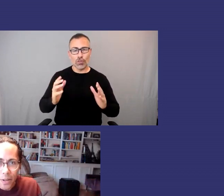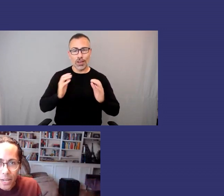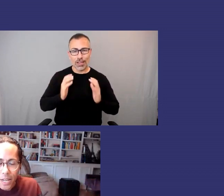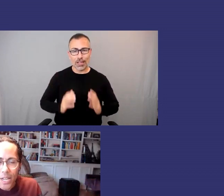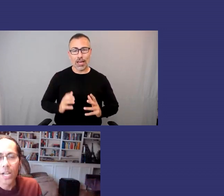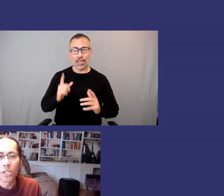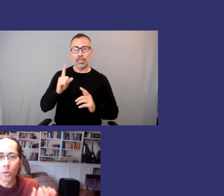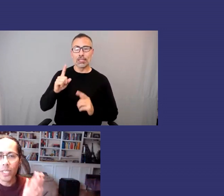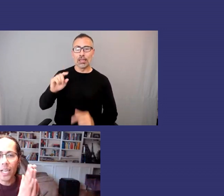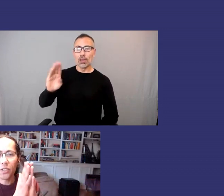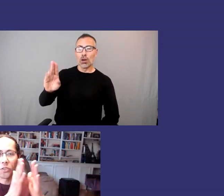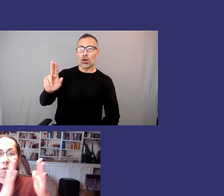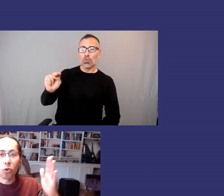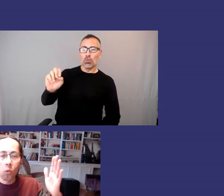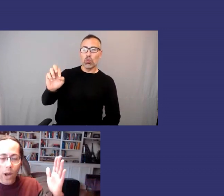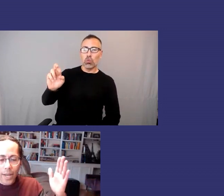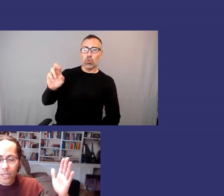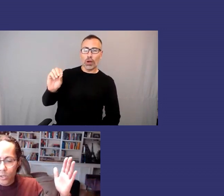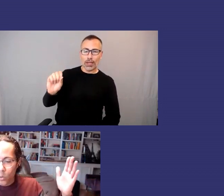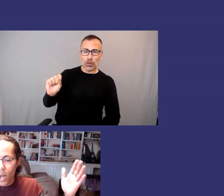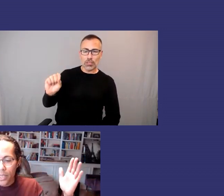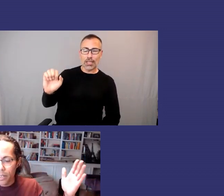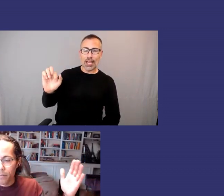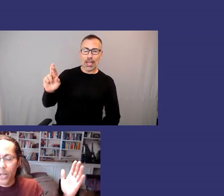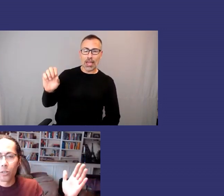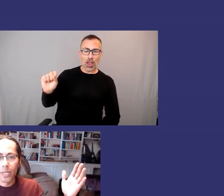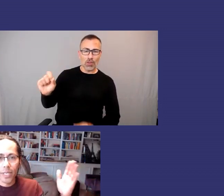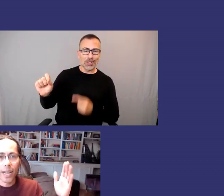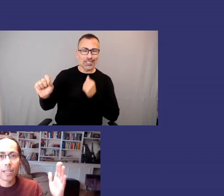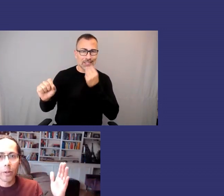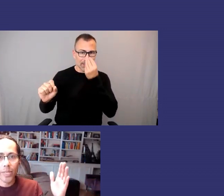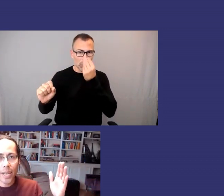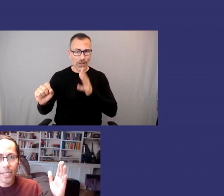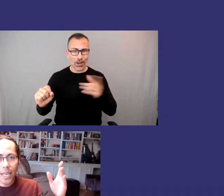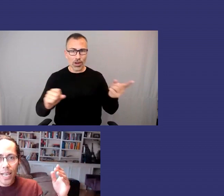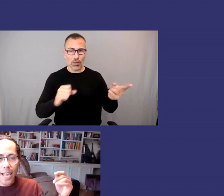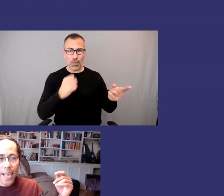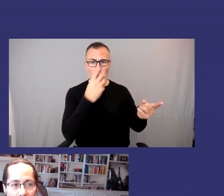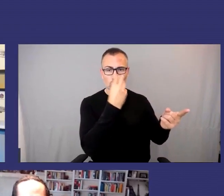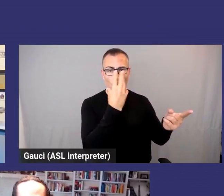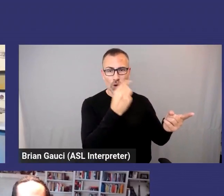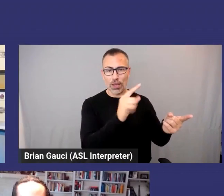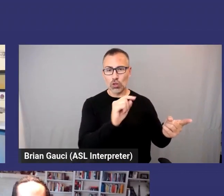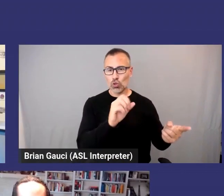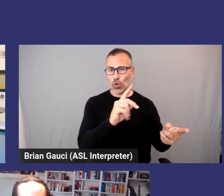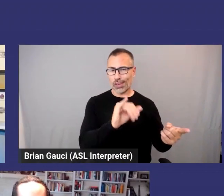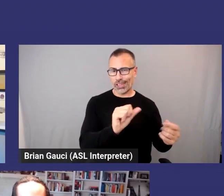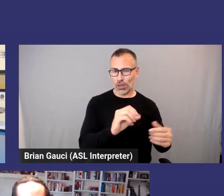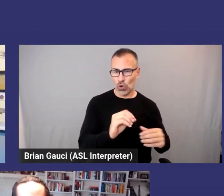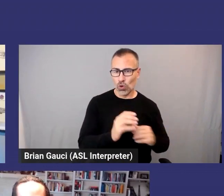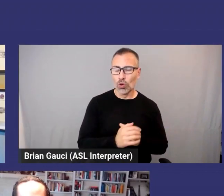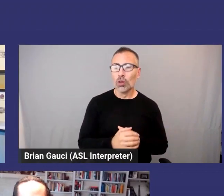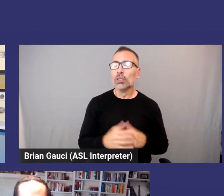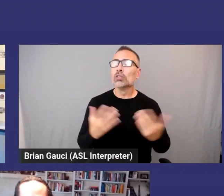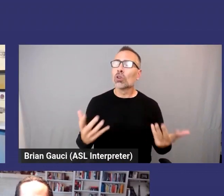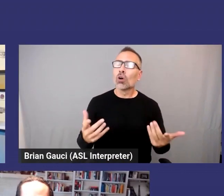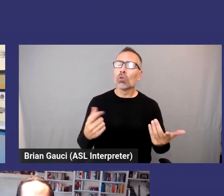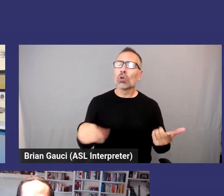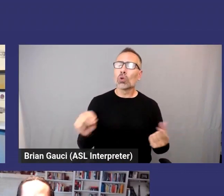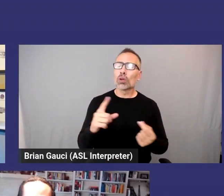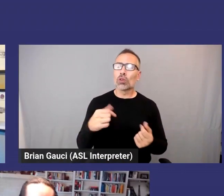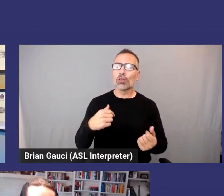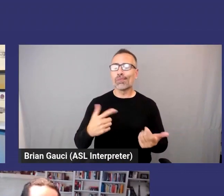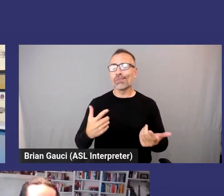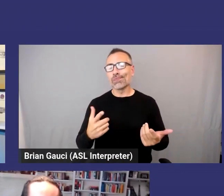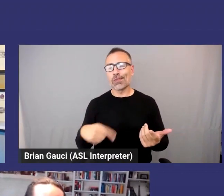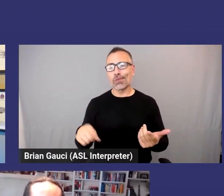Tokyo. So we take the wide swath of measurements that AWS has, and we pare that down to the